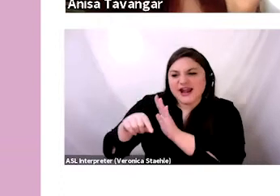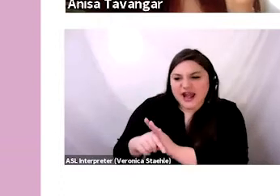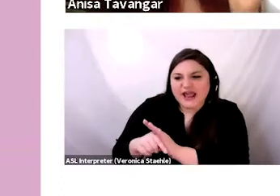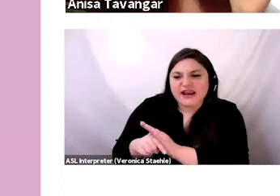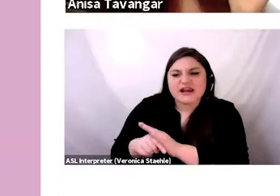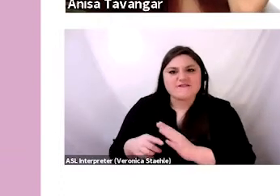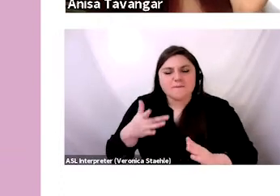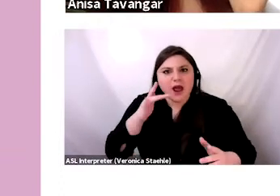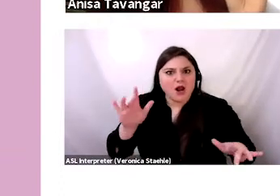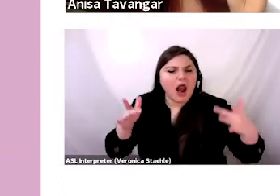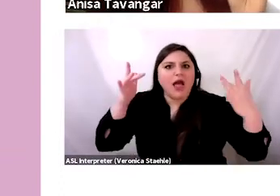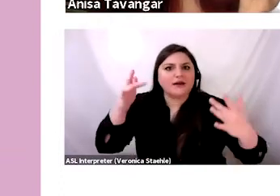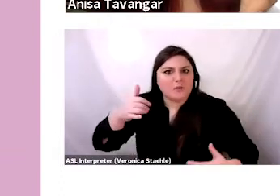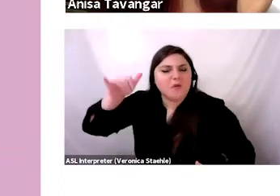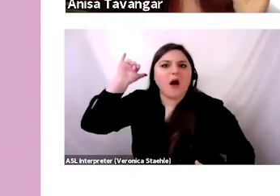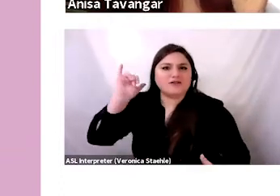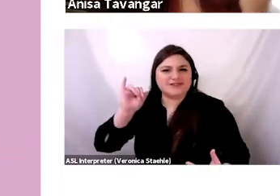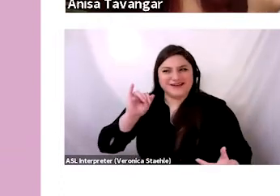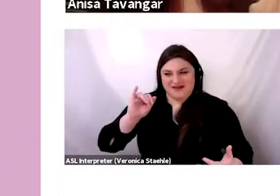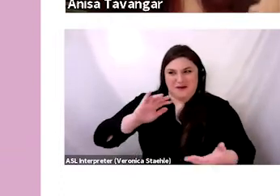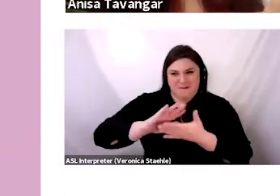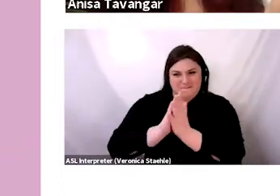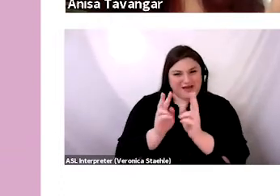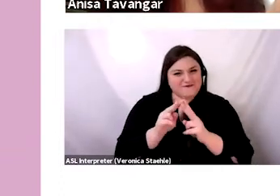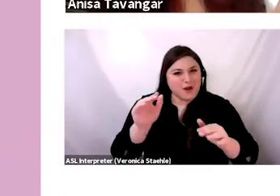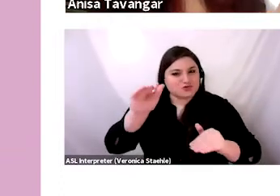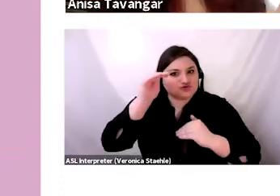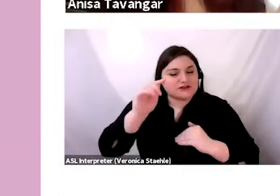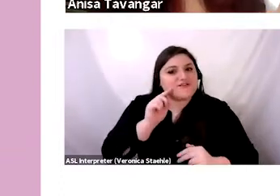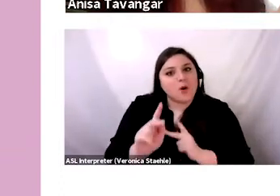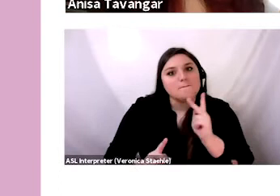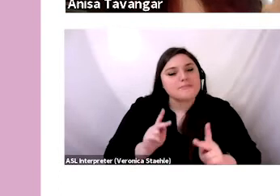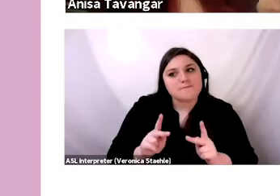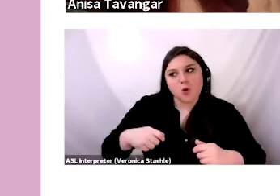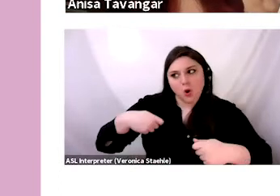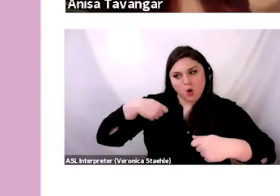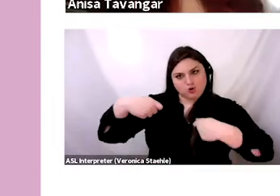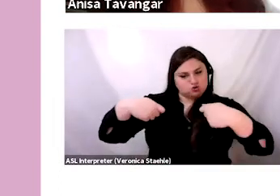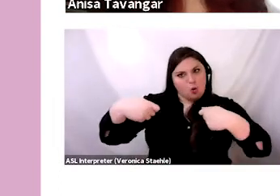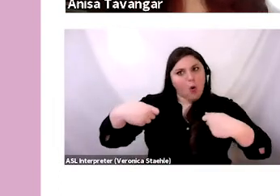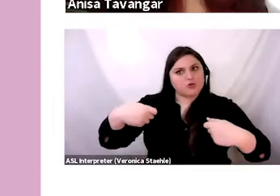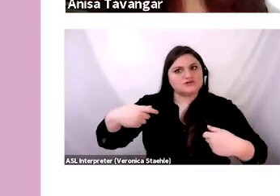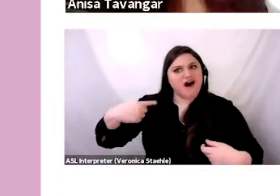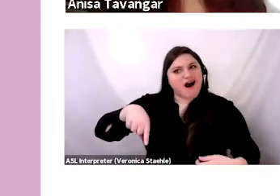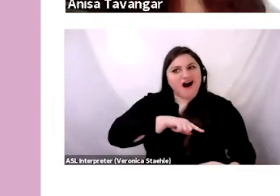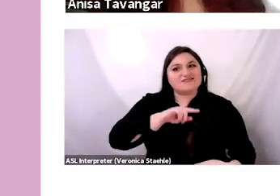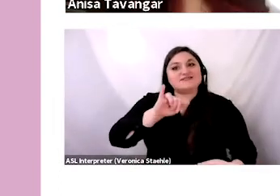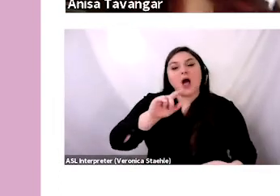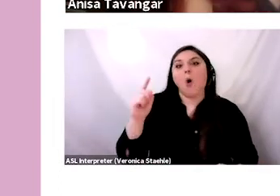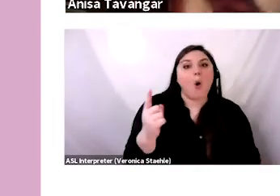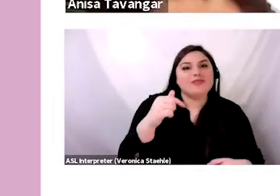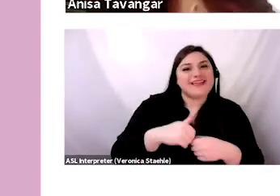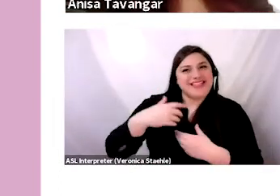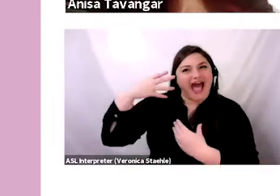of physical beauty is this incredibly restrictive thing that dictates something that